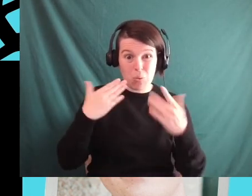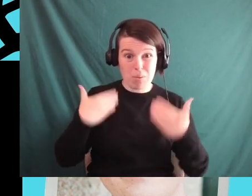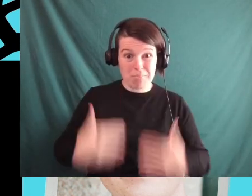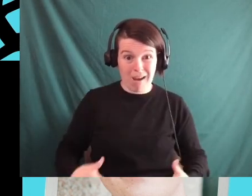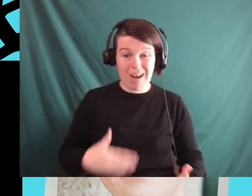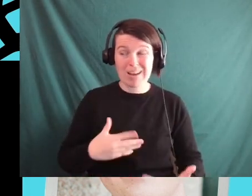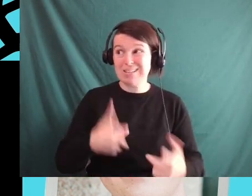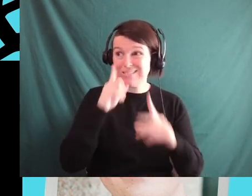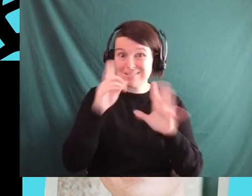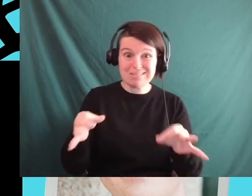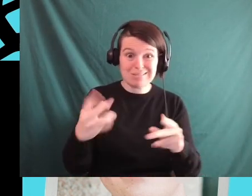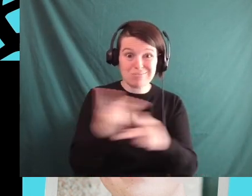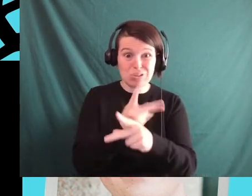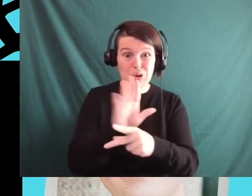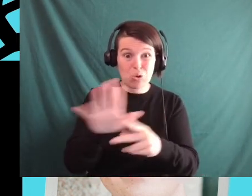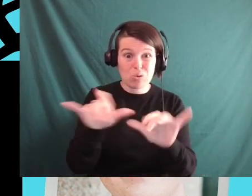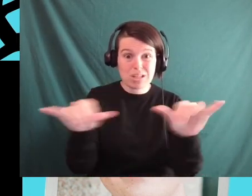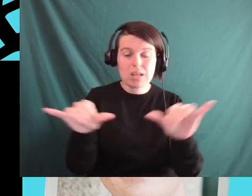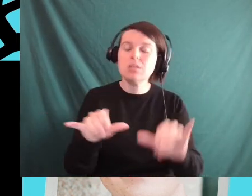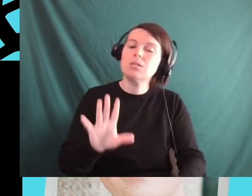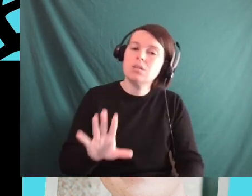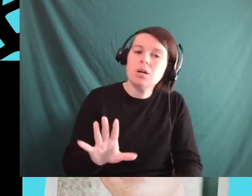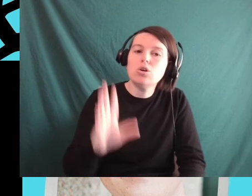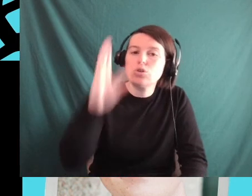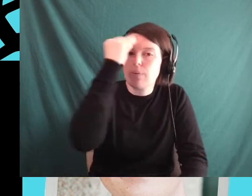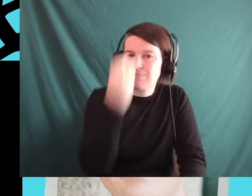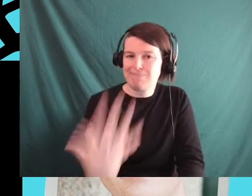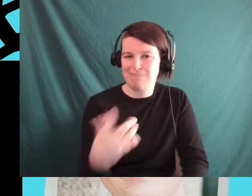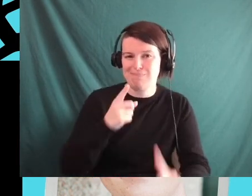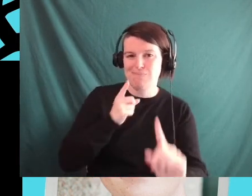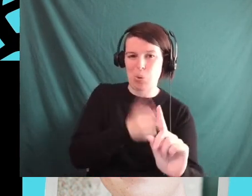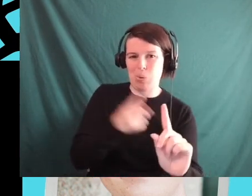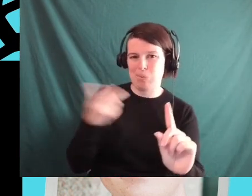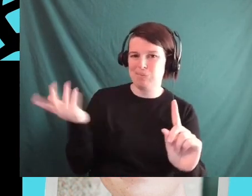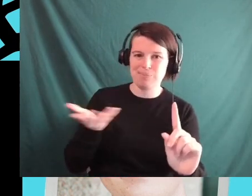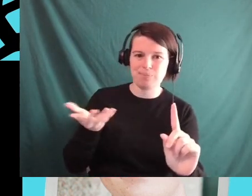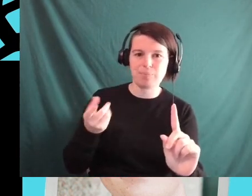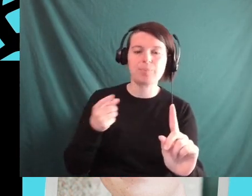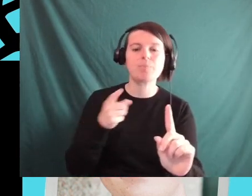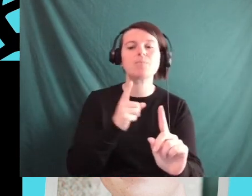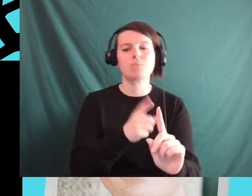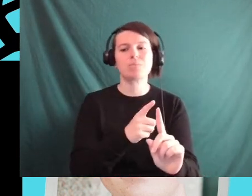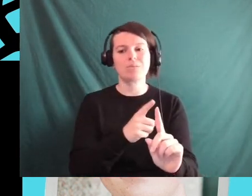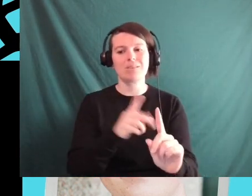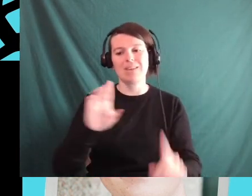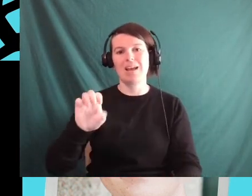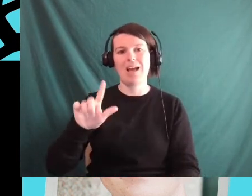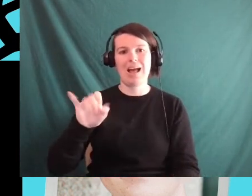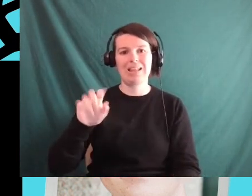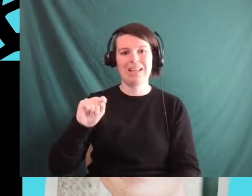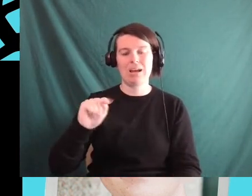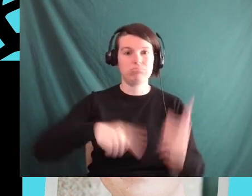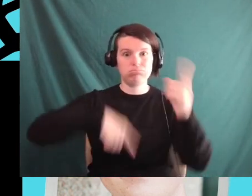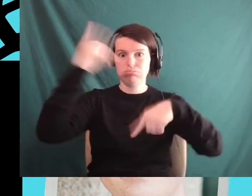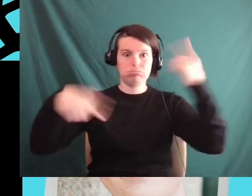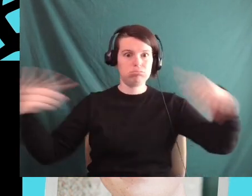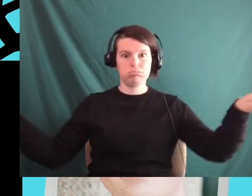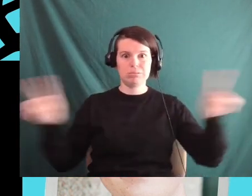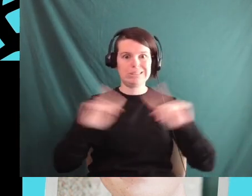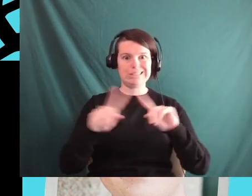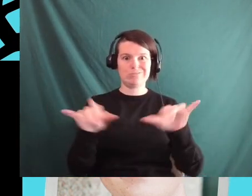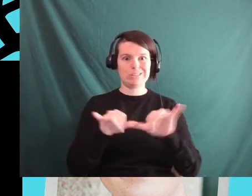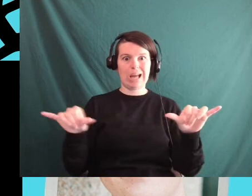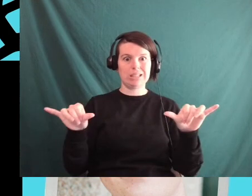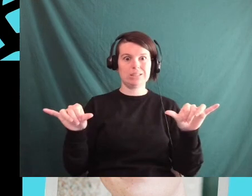size is. So my point here is that Elliot was all over the map with sizing across